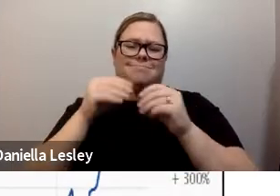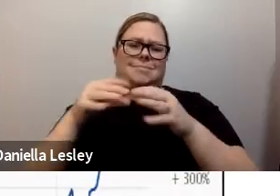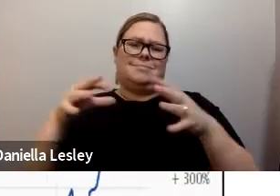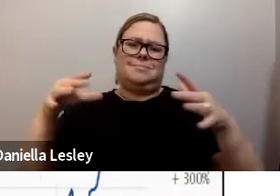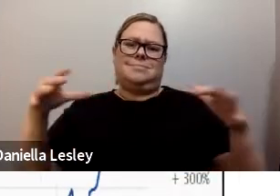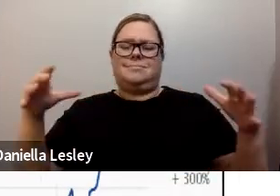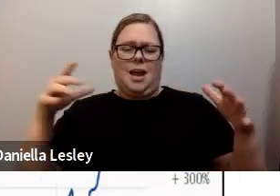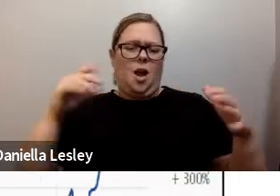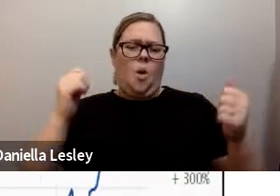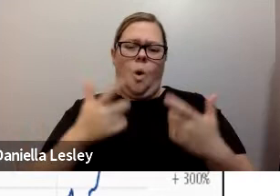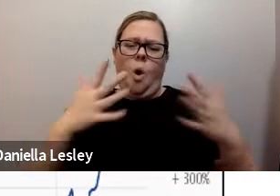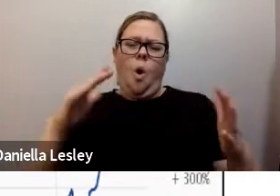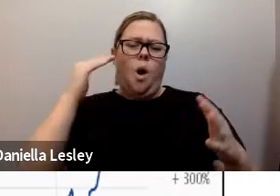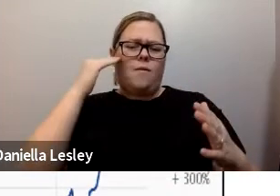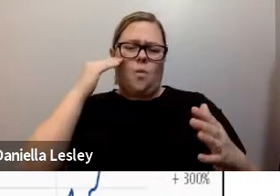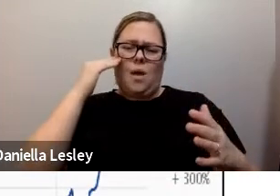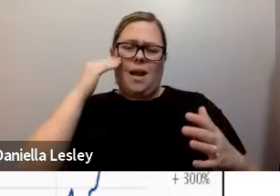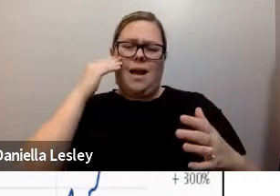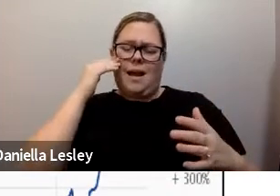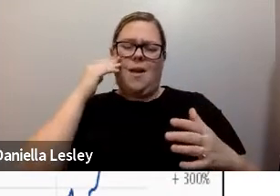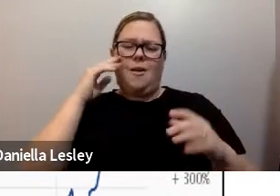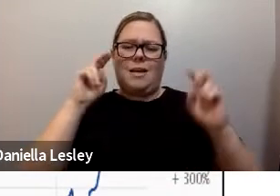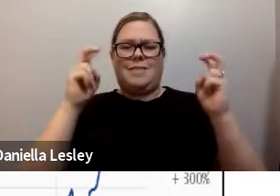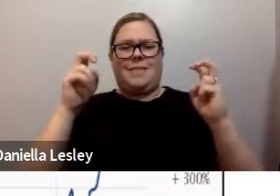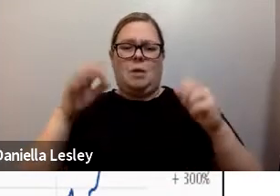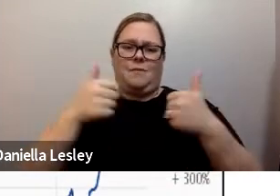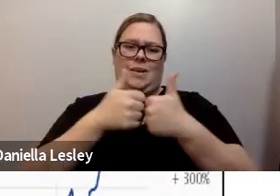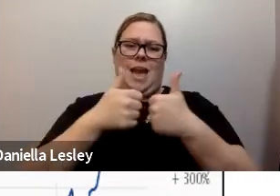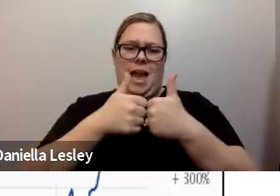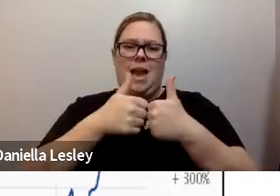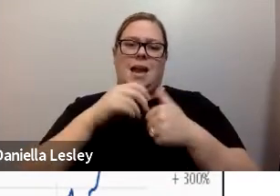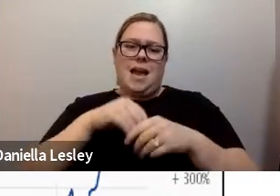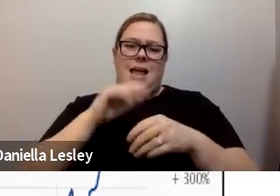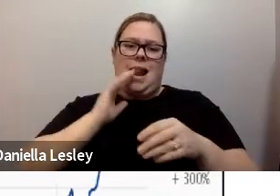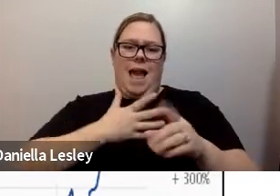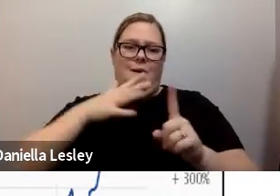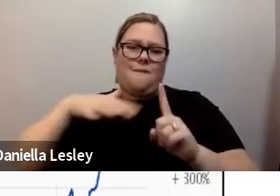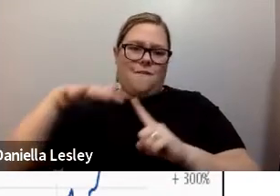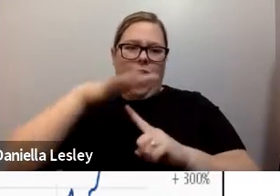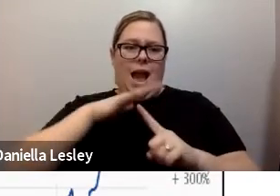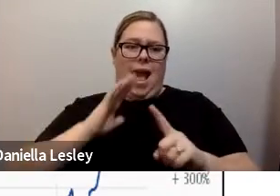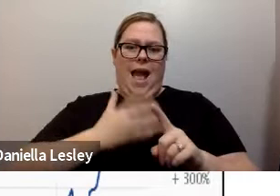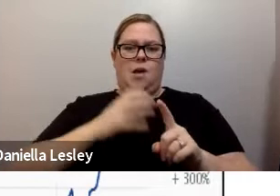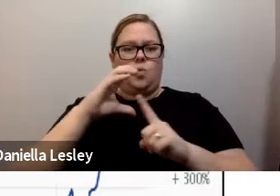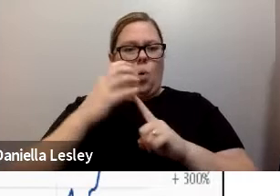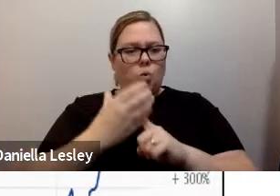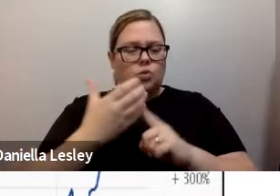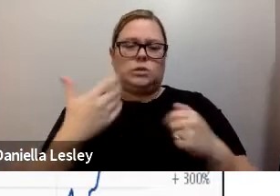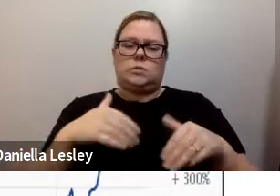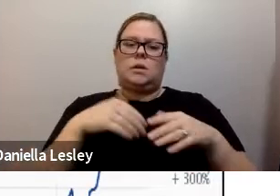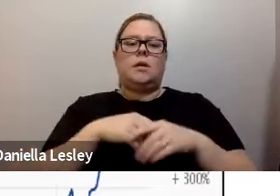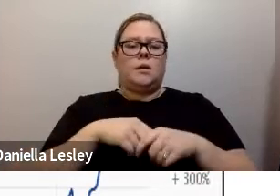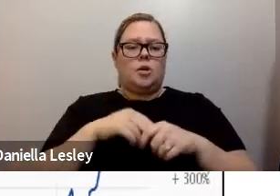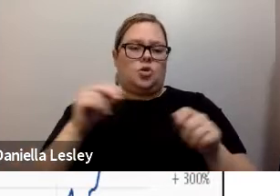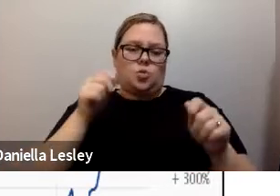aware of the pervasive theme of gaming in our environment, in our culture. No